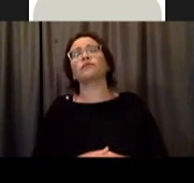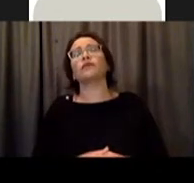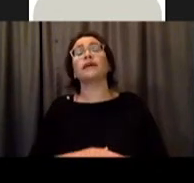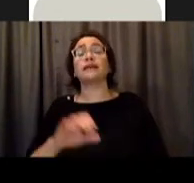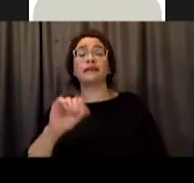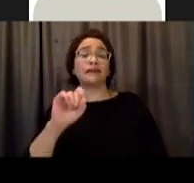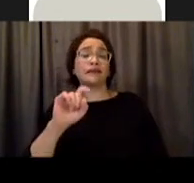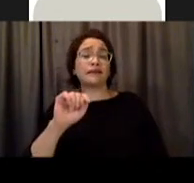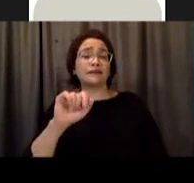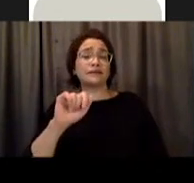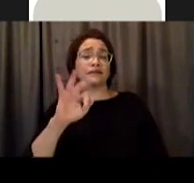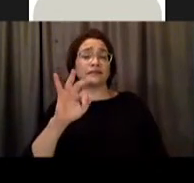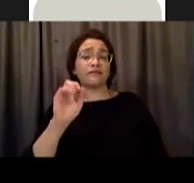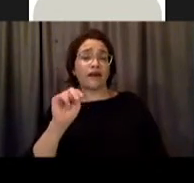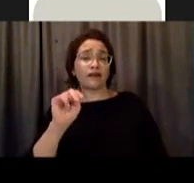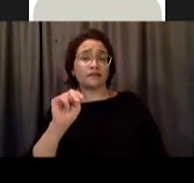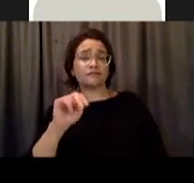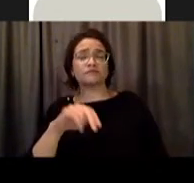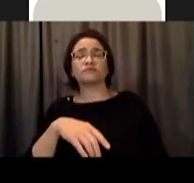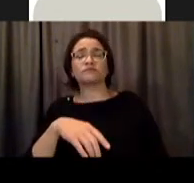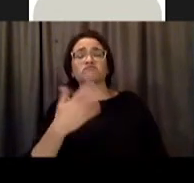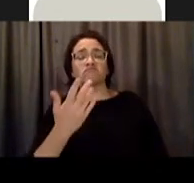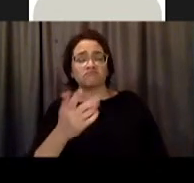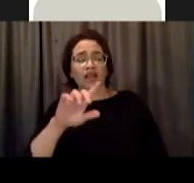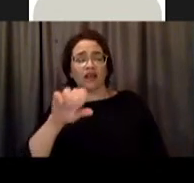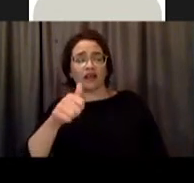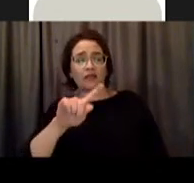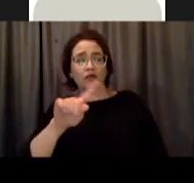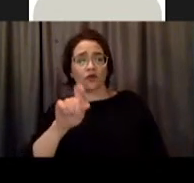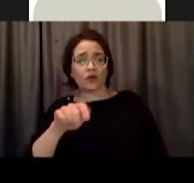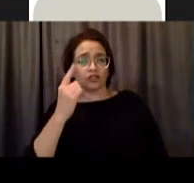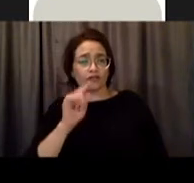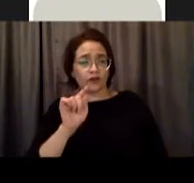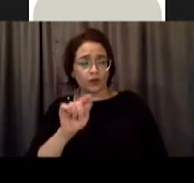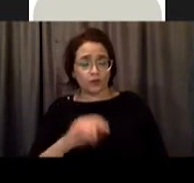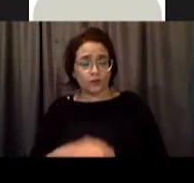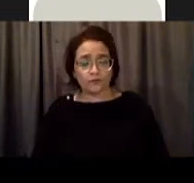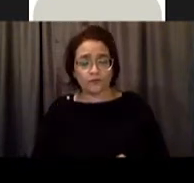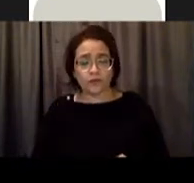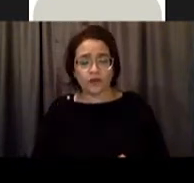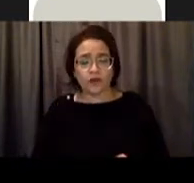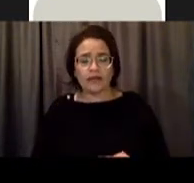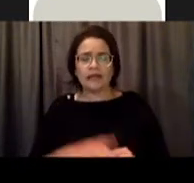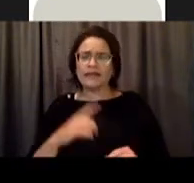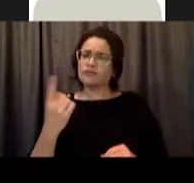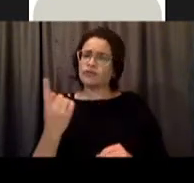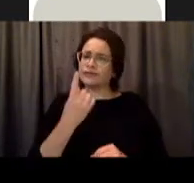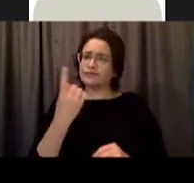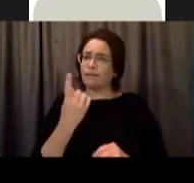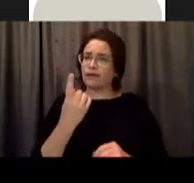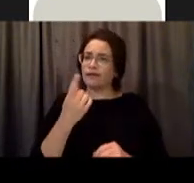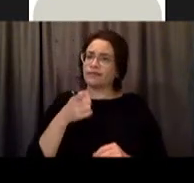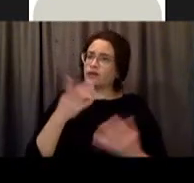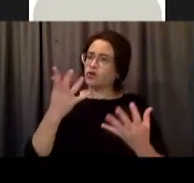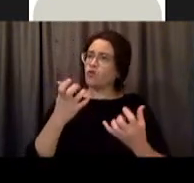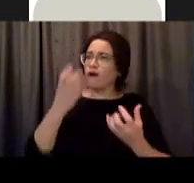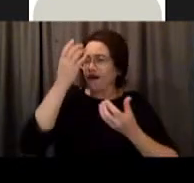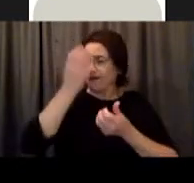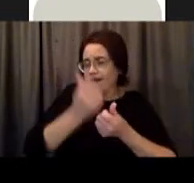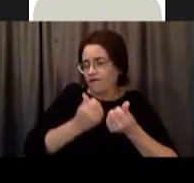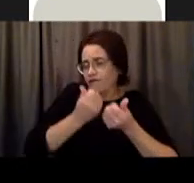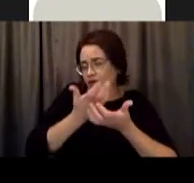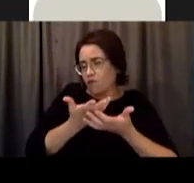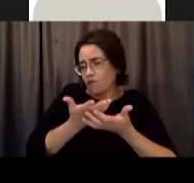question for you. If there's something you would like everyone to know about the Apollo D'Amour or the Ukrainian community?